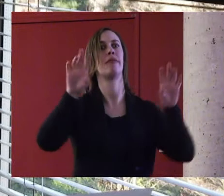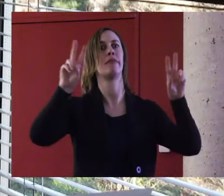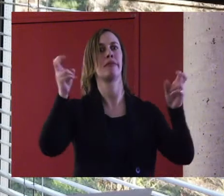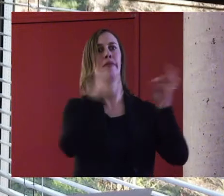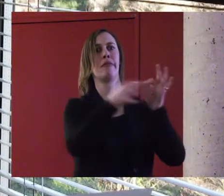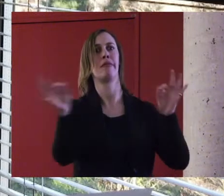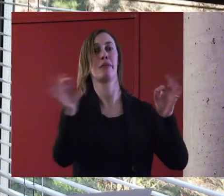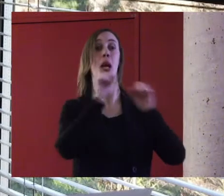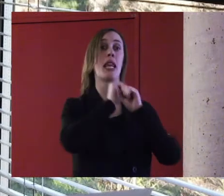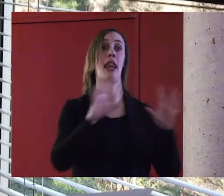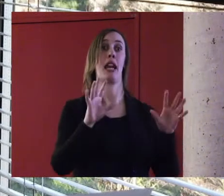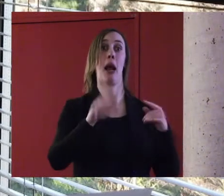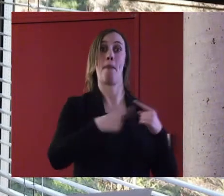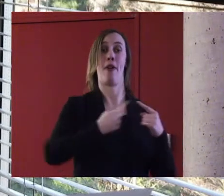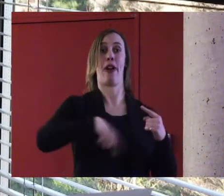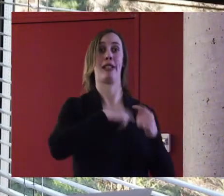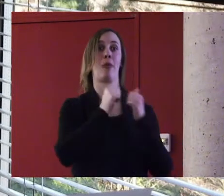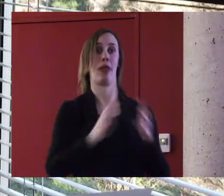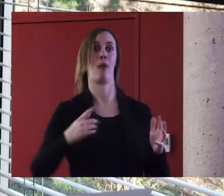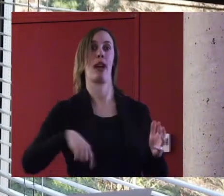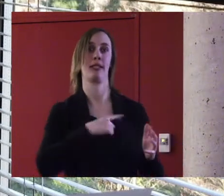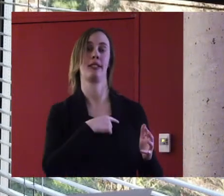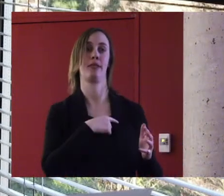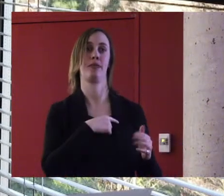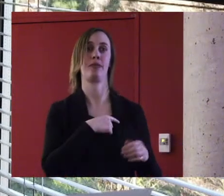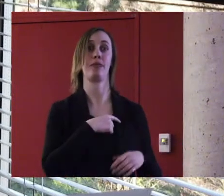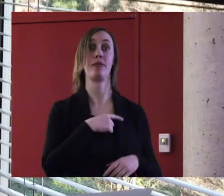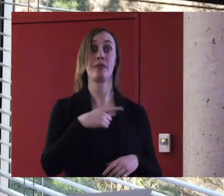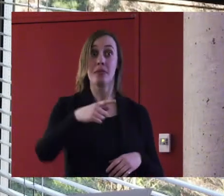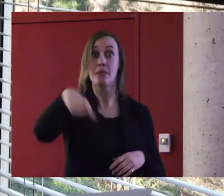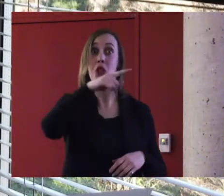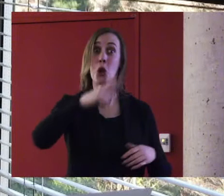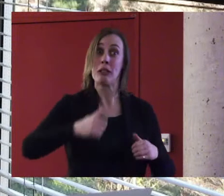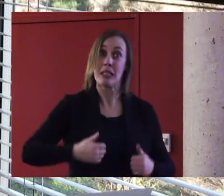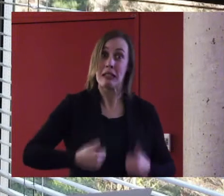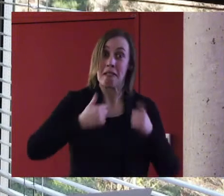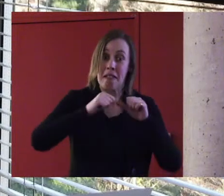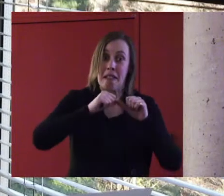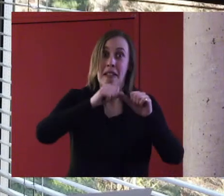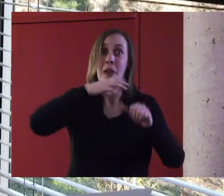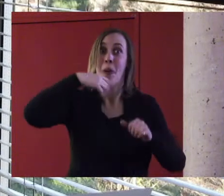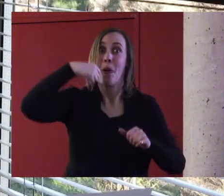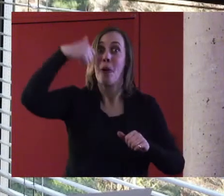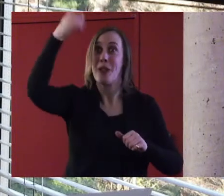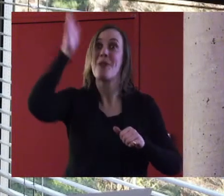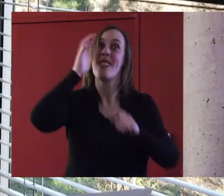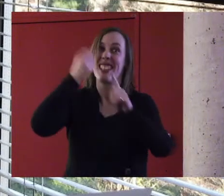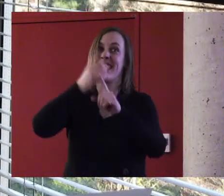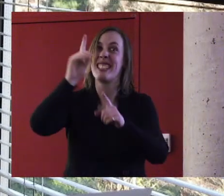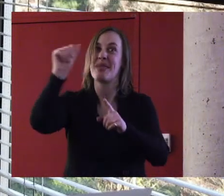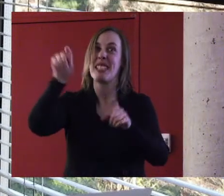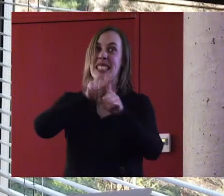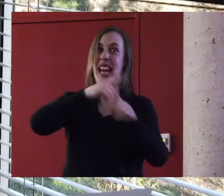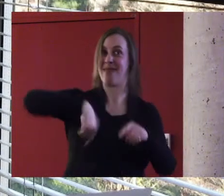We are who you are, or will be if you live long enough. Disability is the only identity group that can